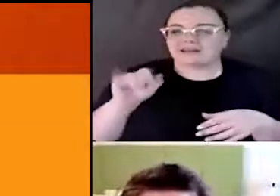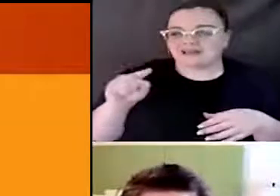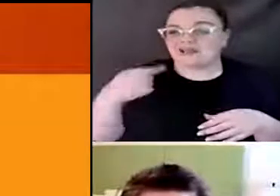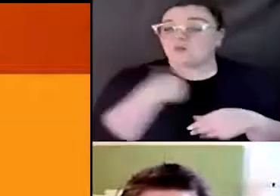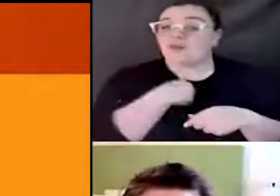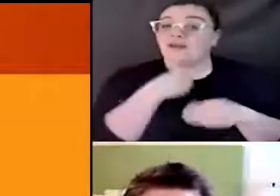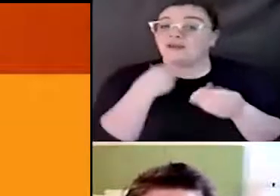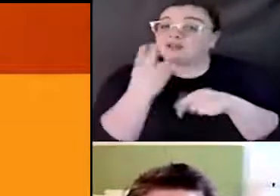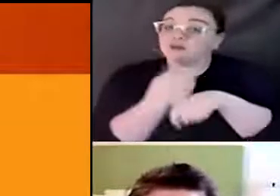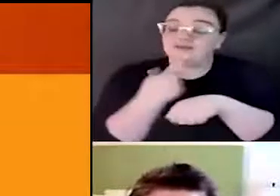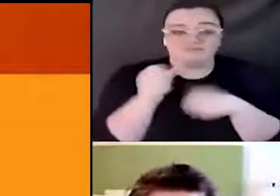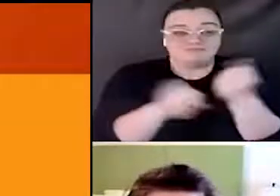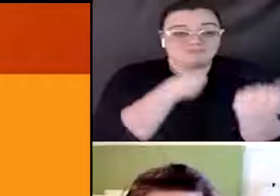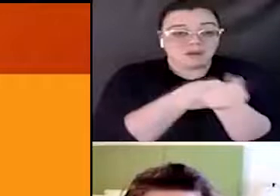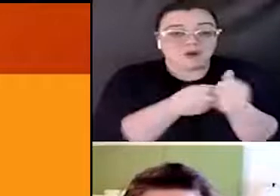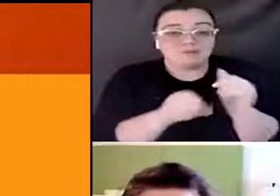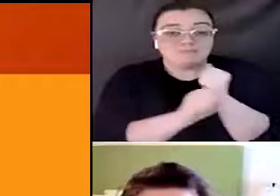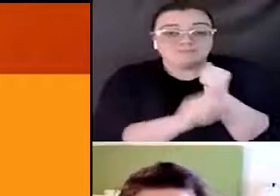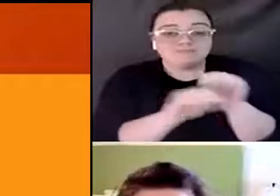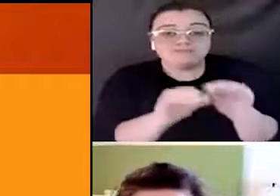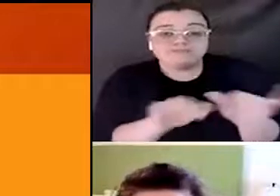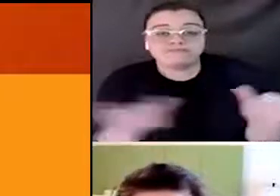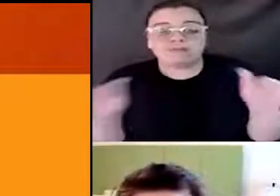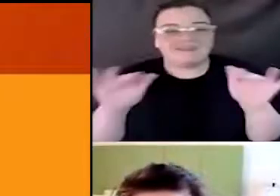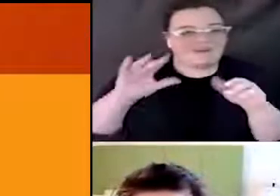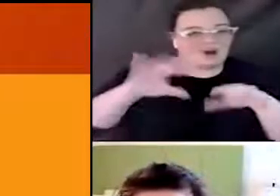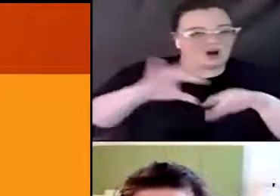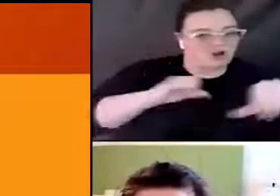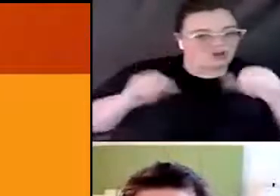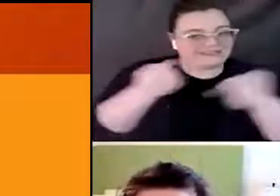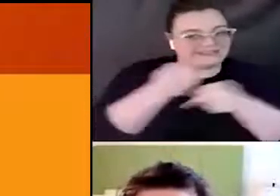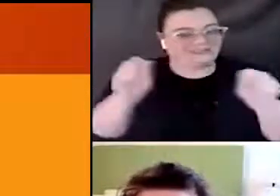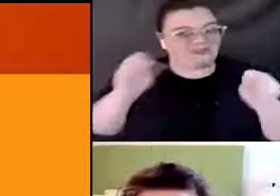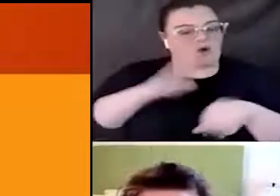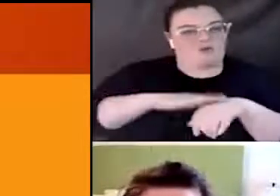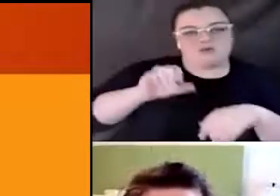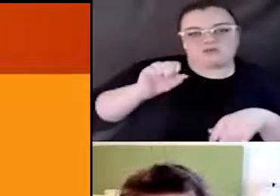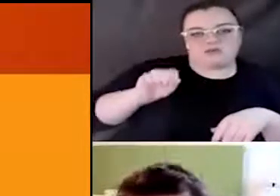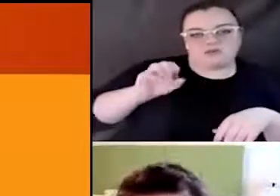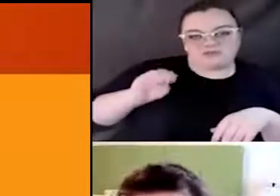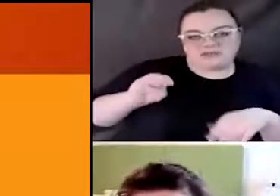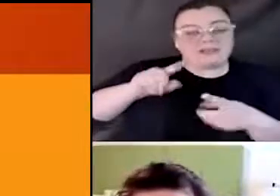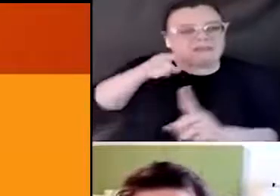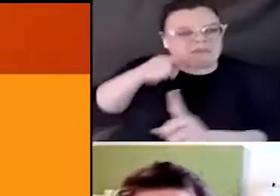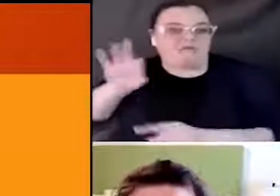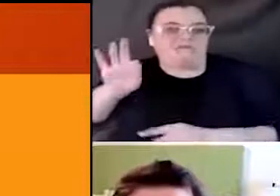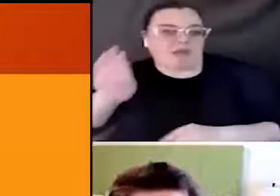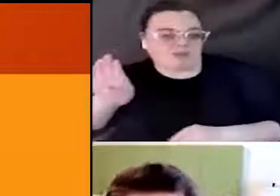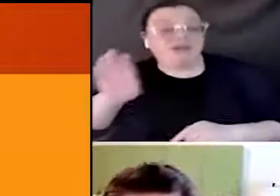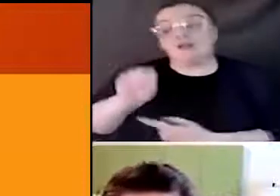earthquake safety on social media, specifically on our Facebook page. Sonoma County, rightly so, is a